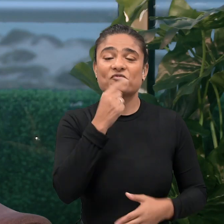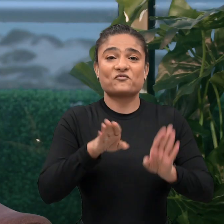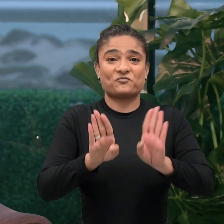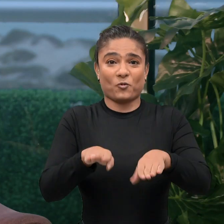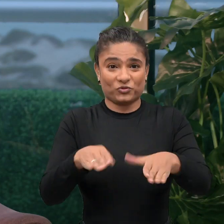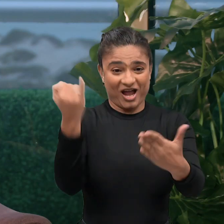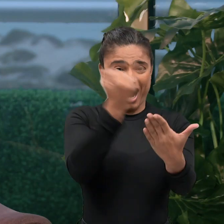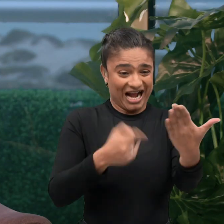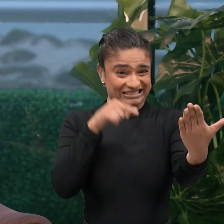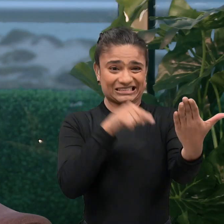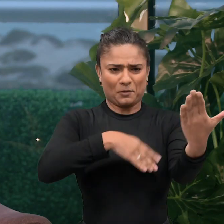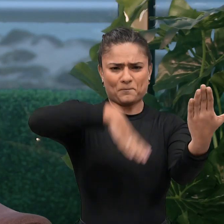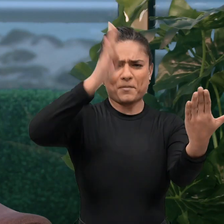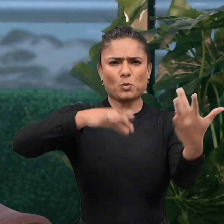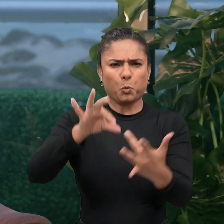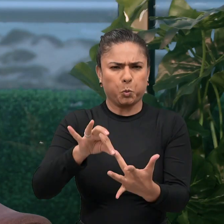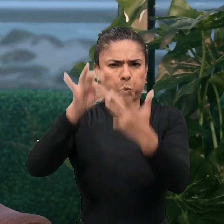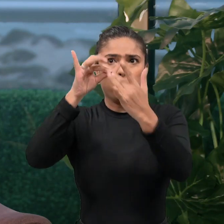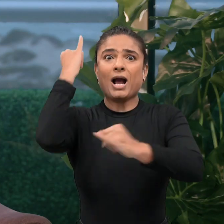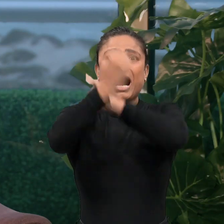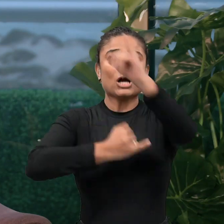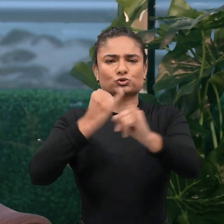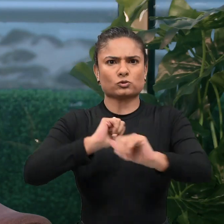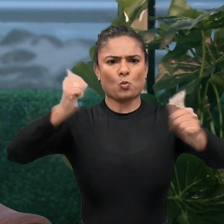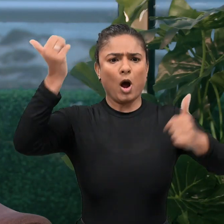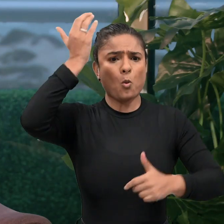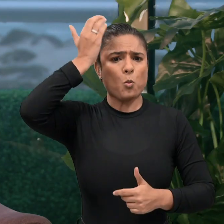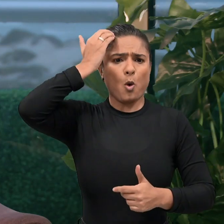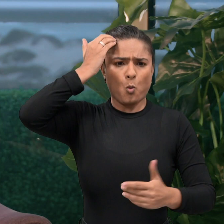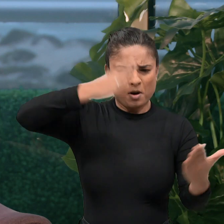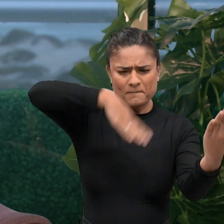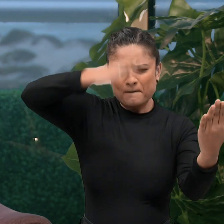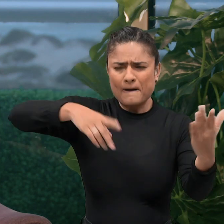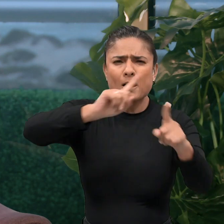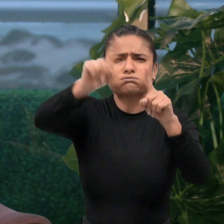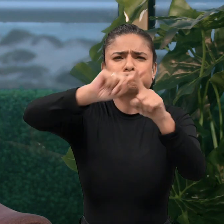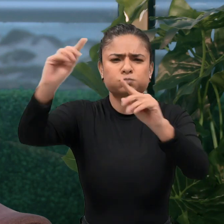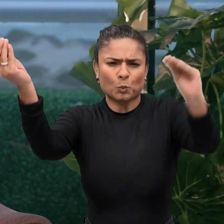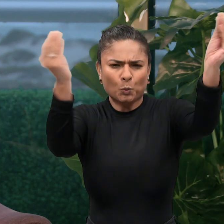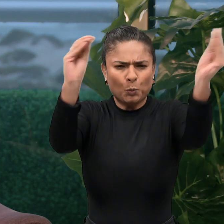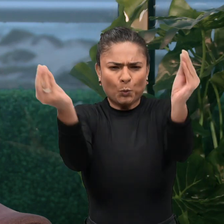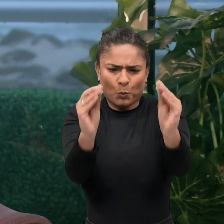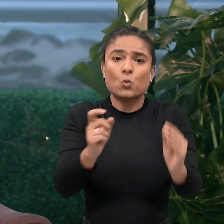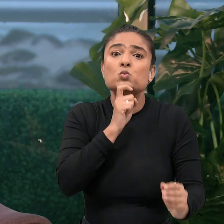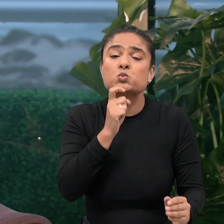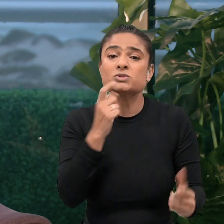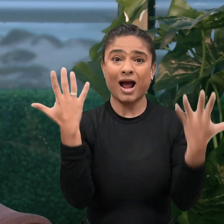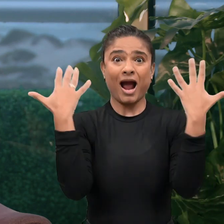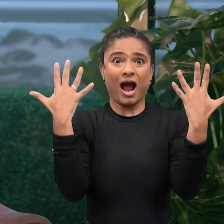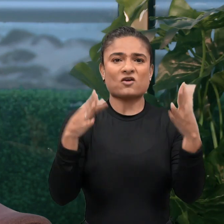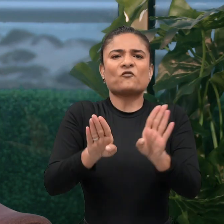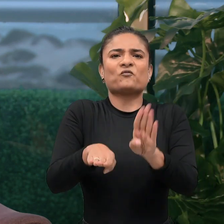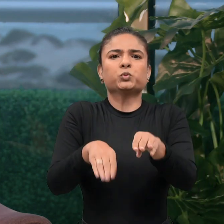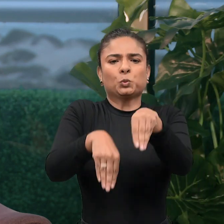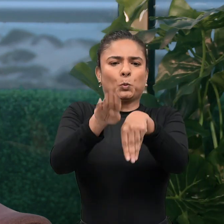Foot and mouth painting is a technique to create drawings, paintings, and other works of art by maneuvering brushes and other tools with